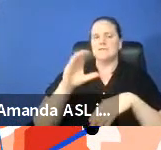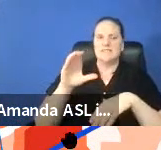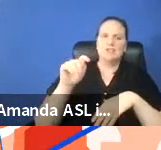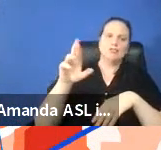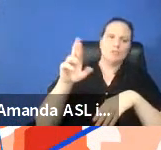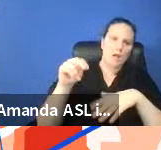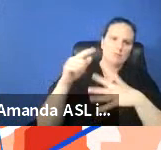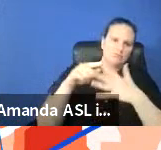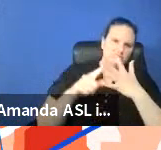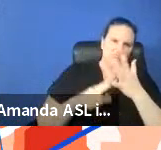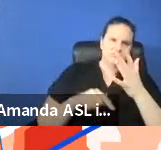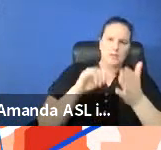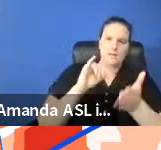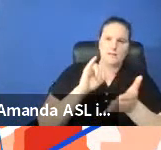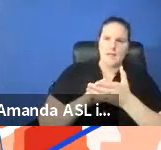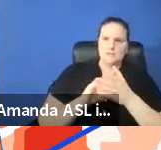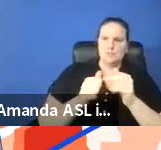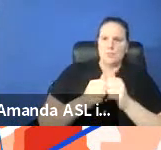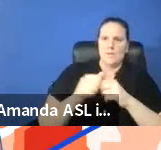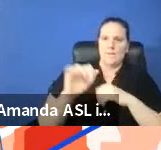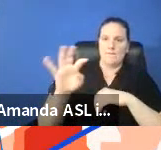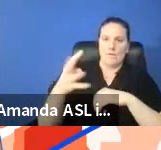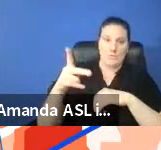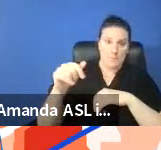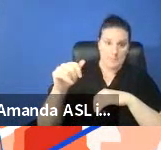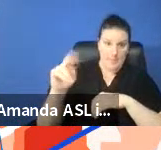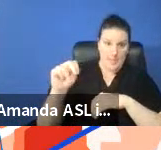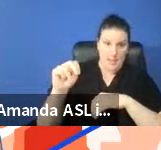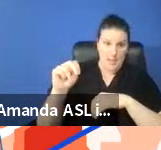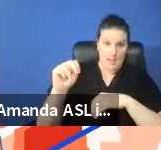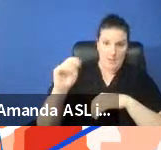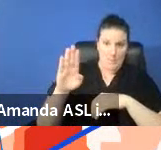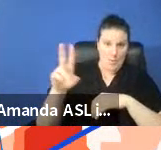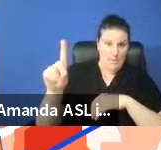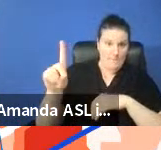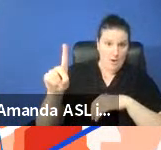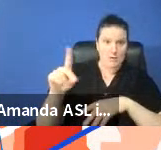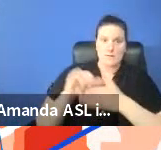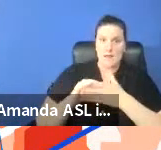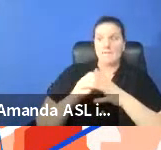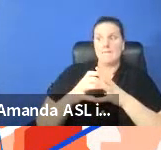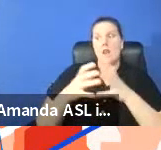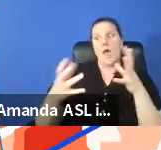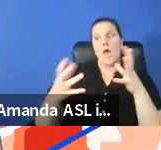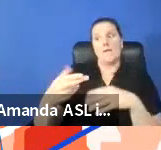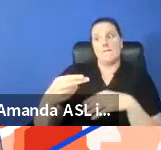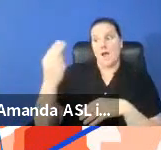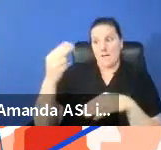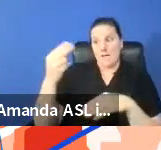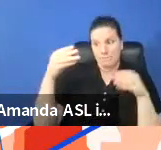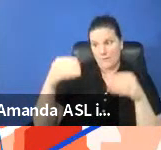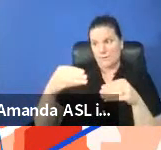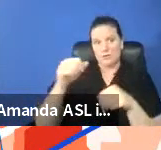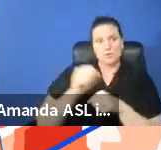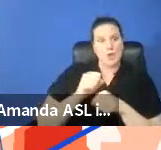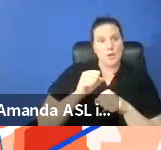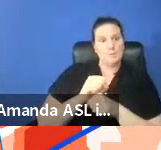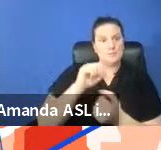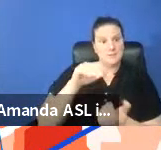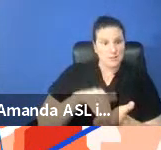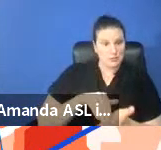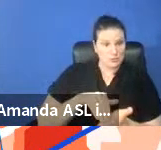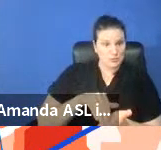runs, that goes along Fourth Plain Boulevard and serves a lot of high concentration job areas, job centers, we could